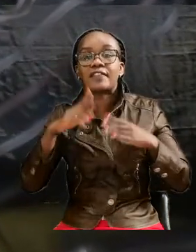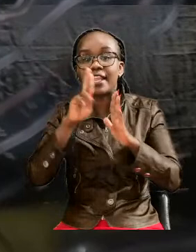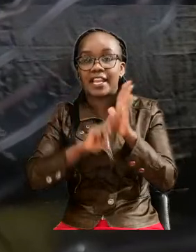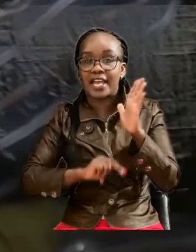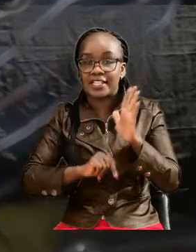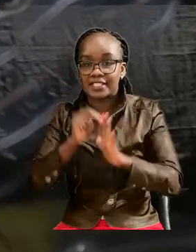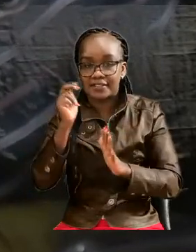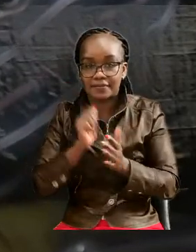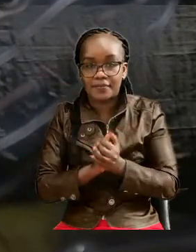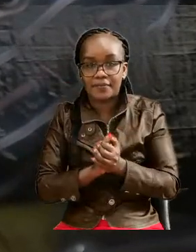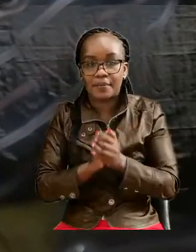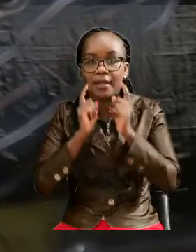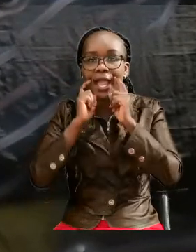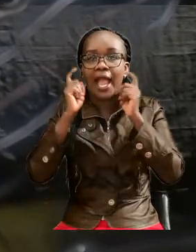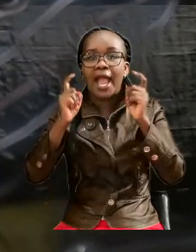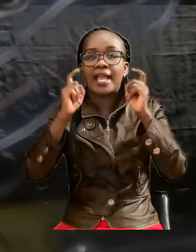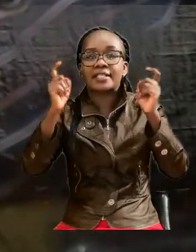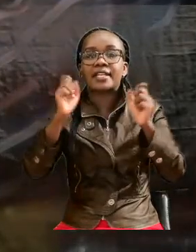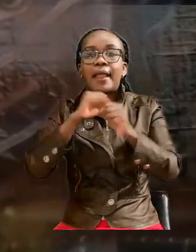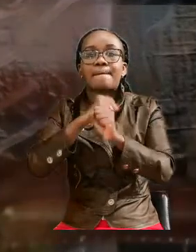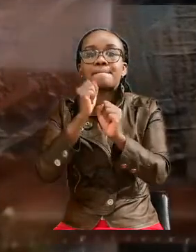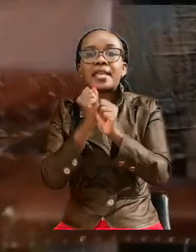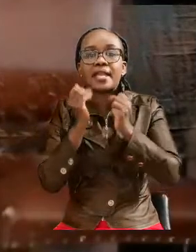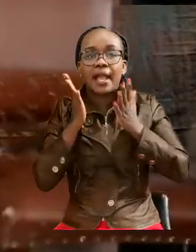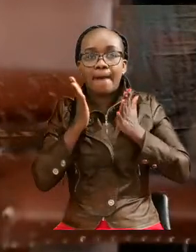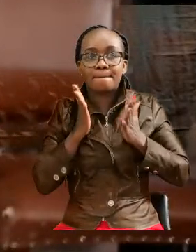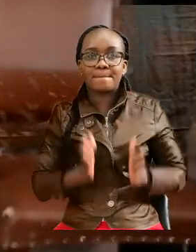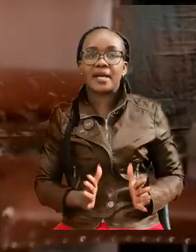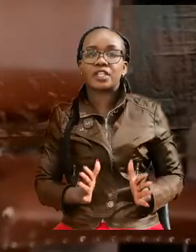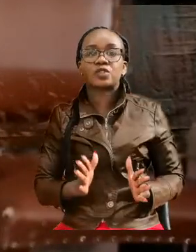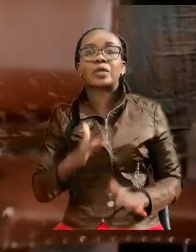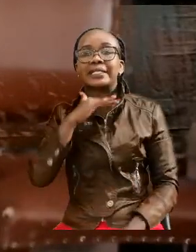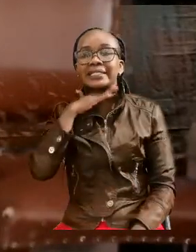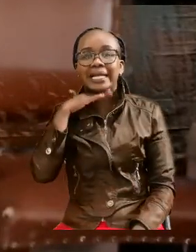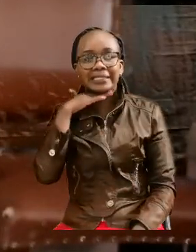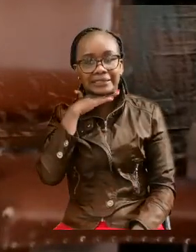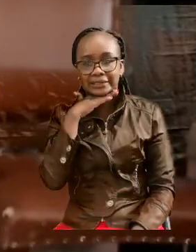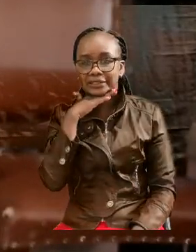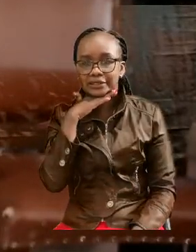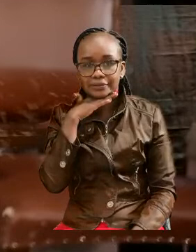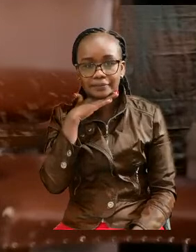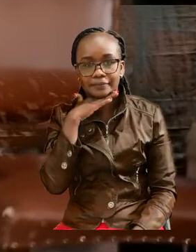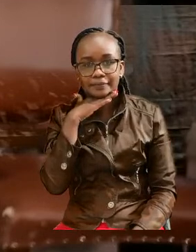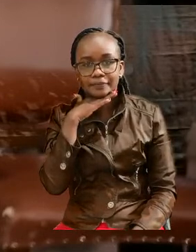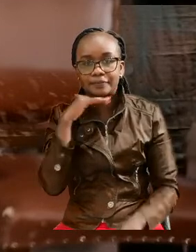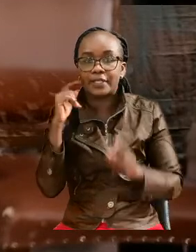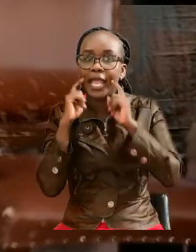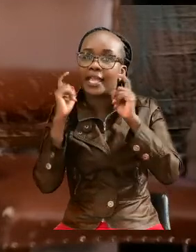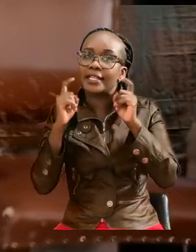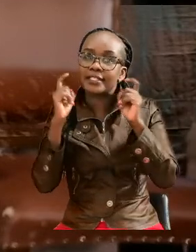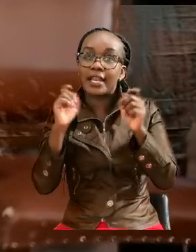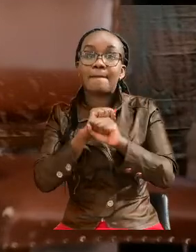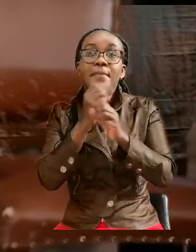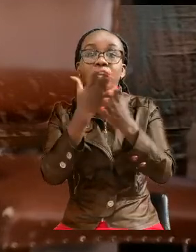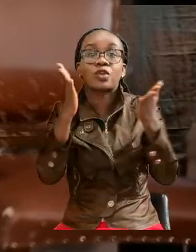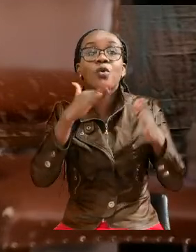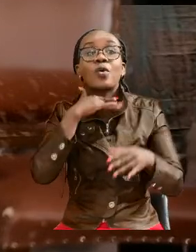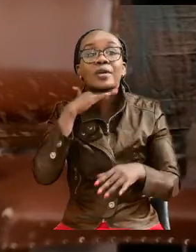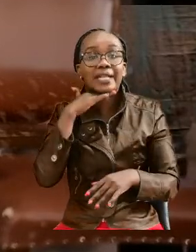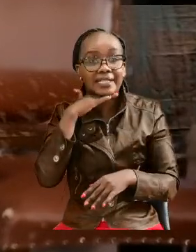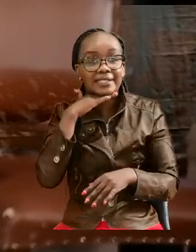Sin makes a person desanctified or unclean. Christ is a